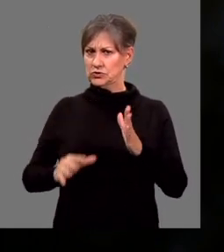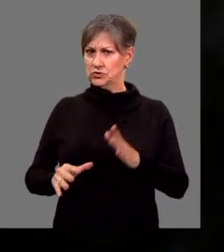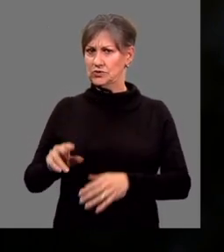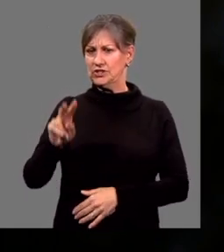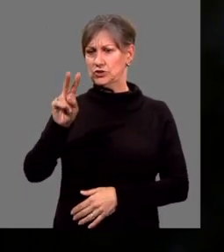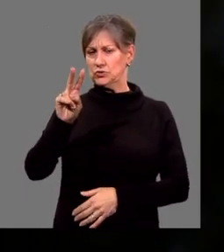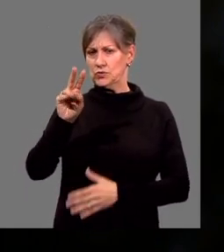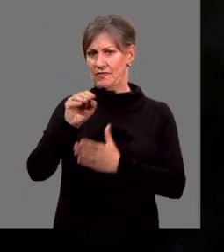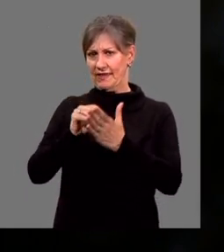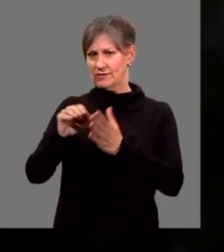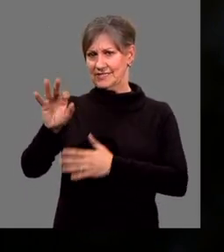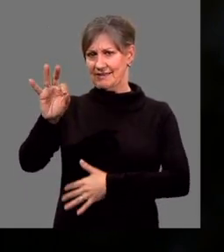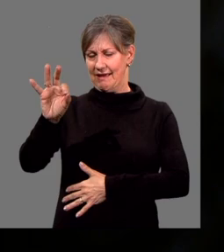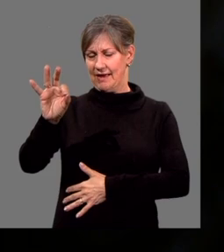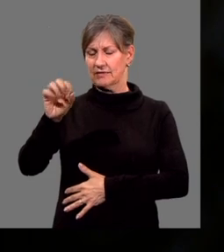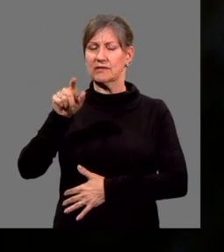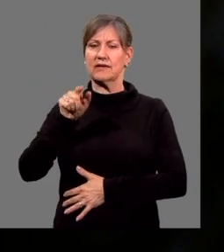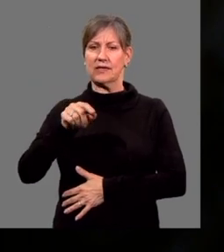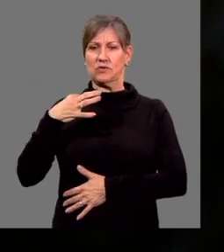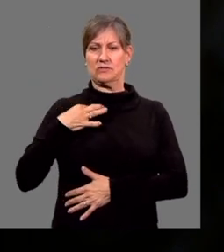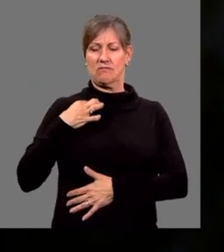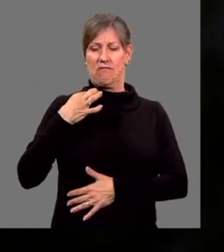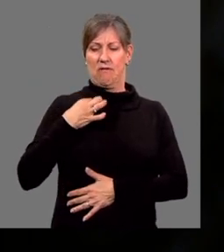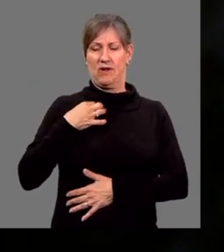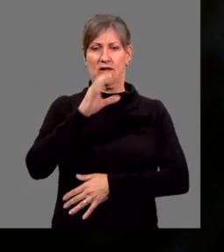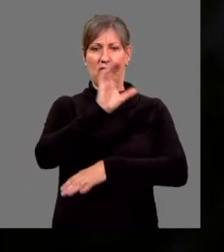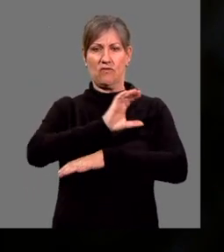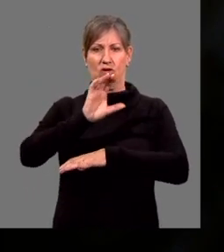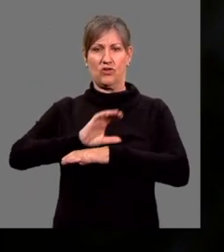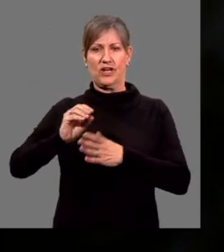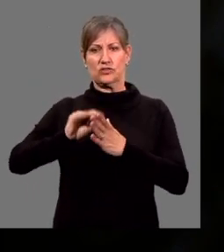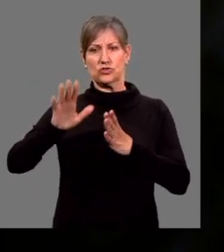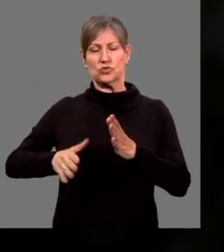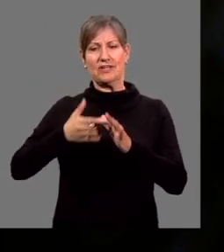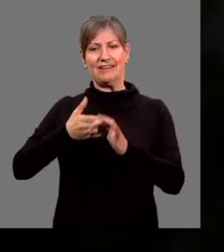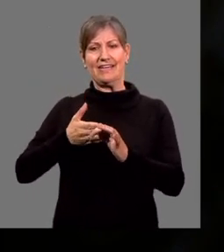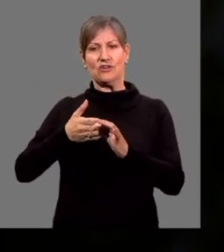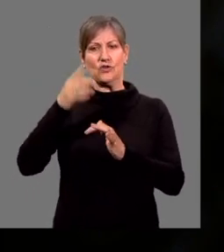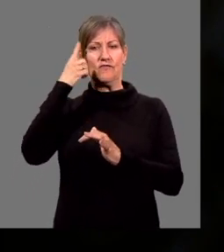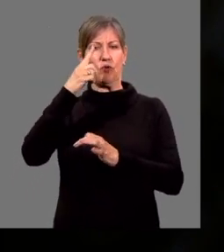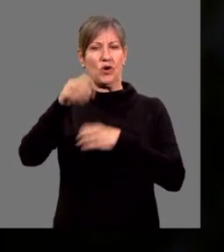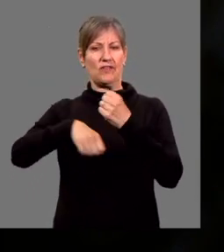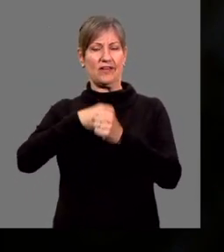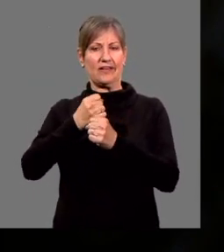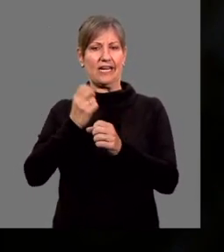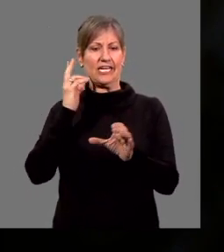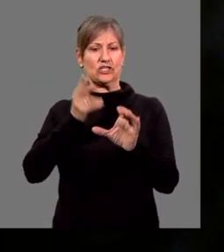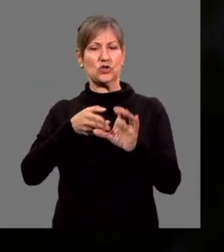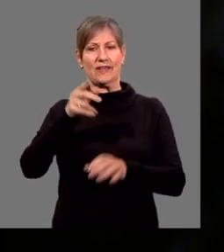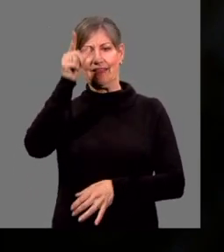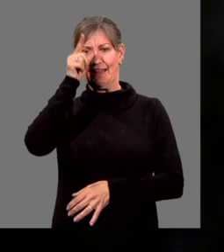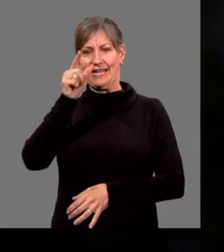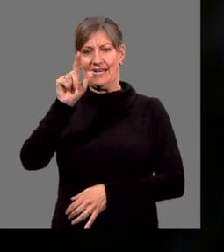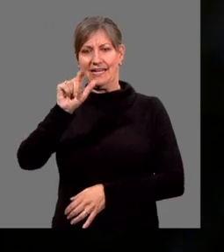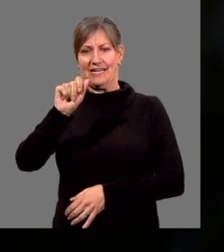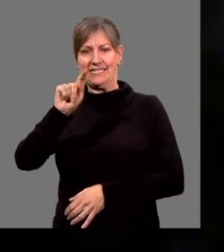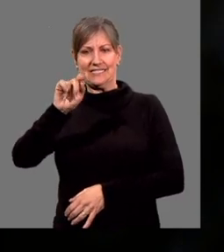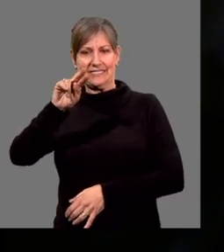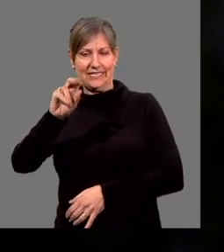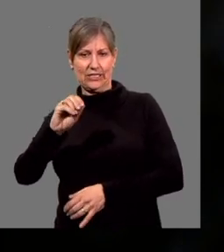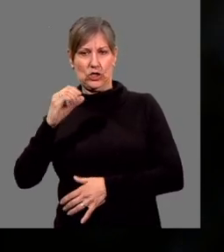student. In 2009, he was nominated as Colorado Student Leader of the Year. He joined the Latino Chamber